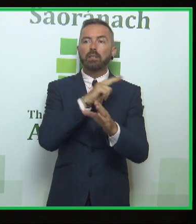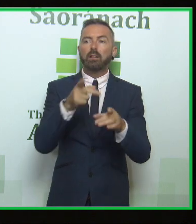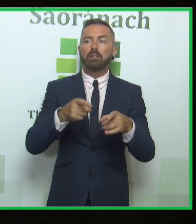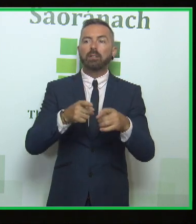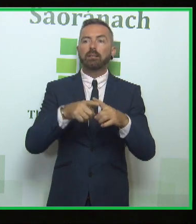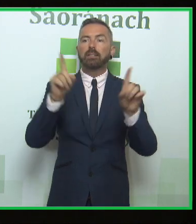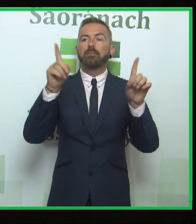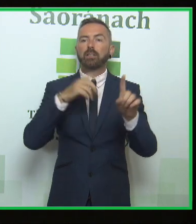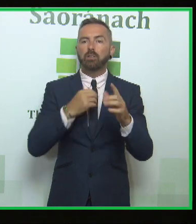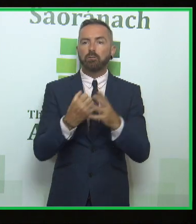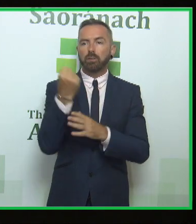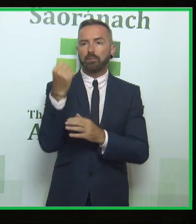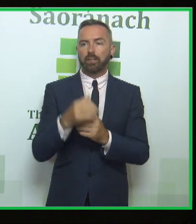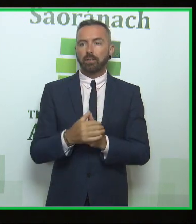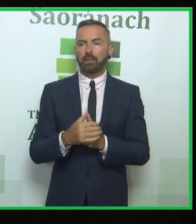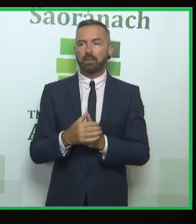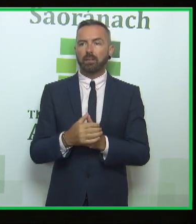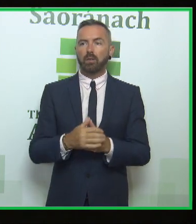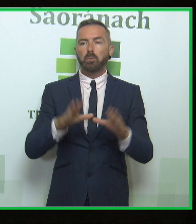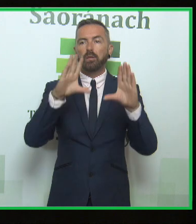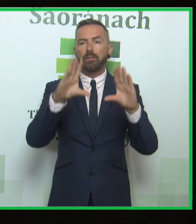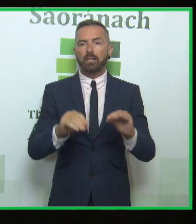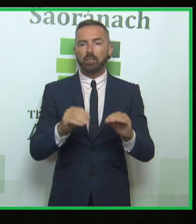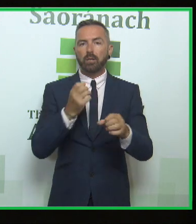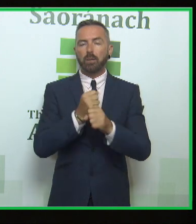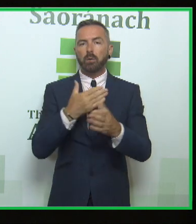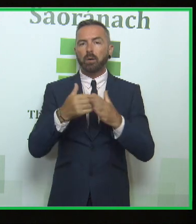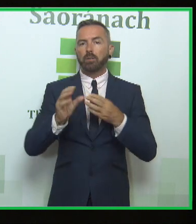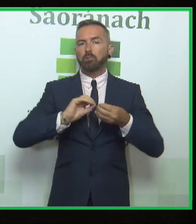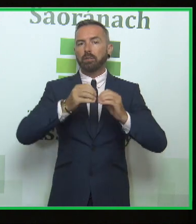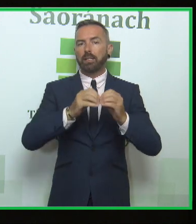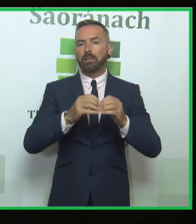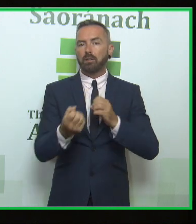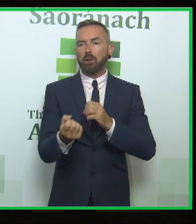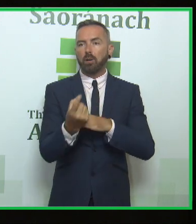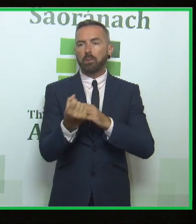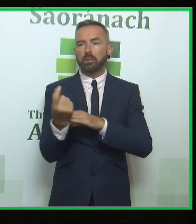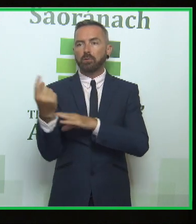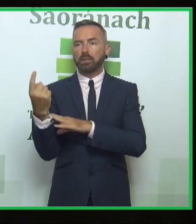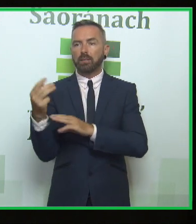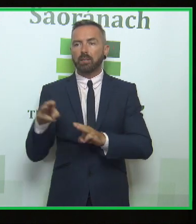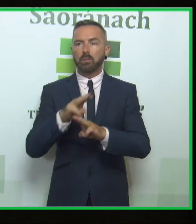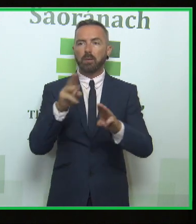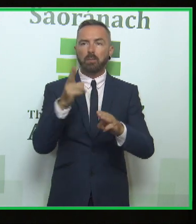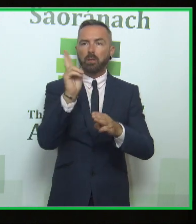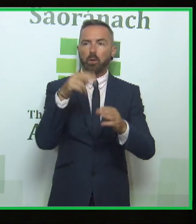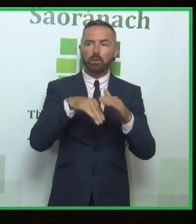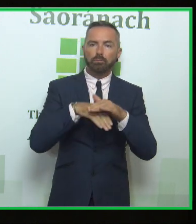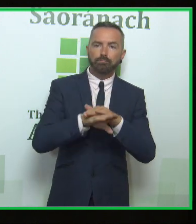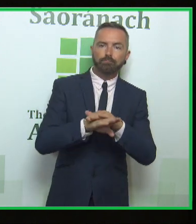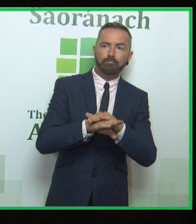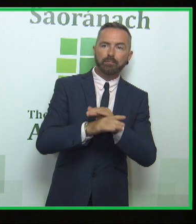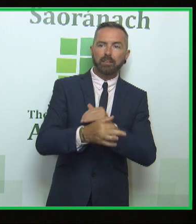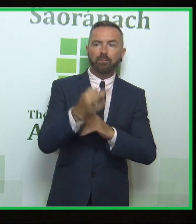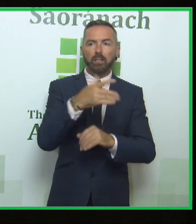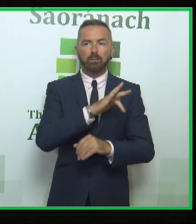to recovery. Prevention is about creating opportunity, creating pathways so that people don't go down a road that they might find